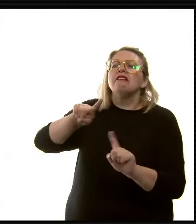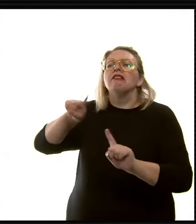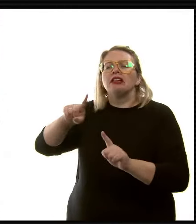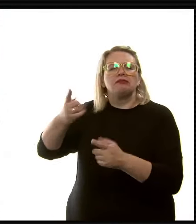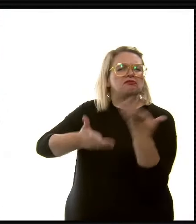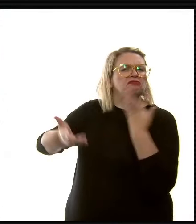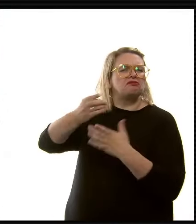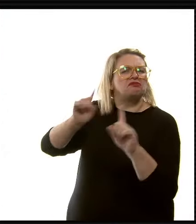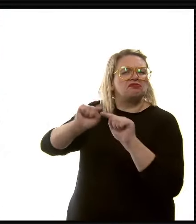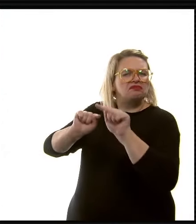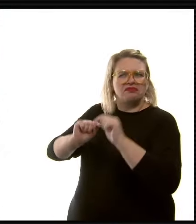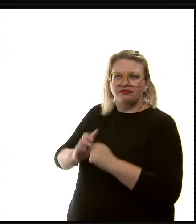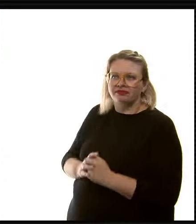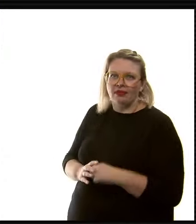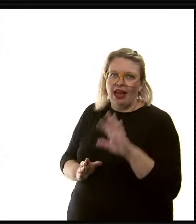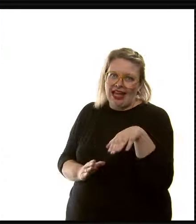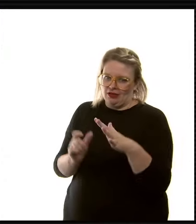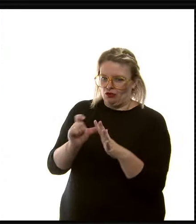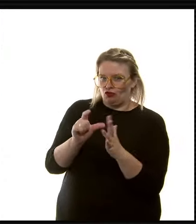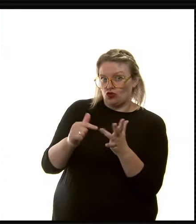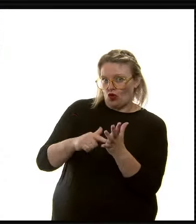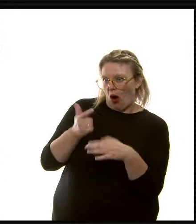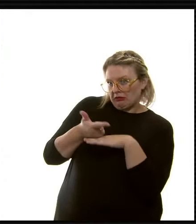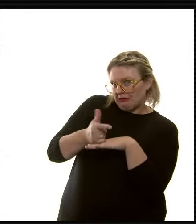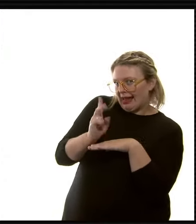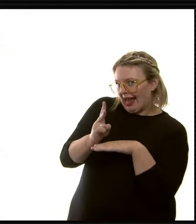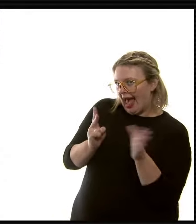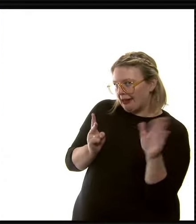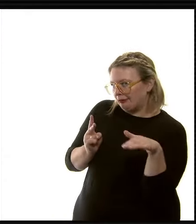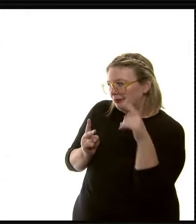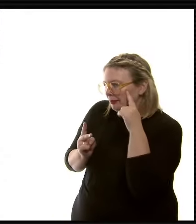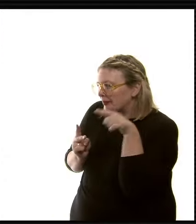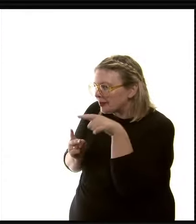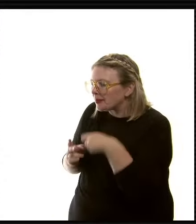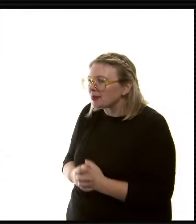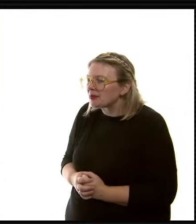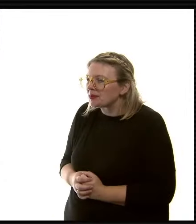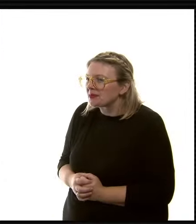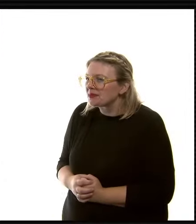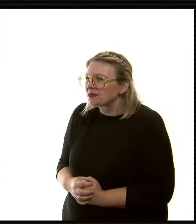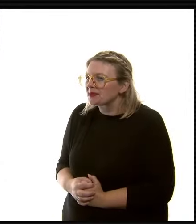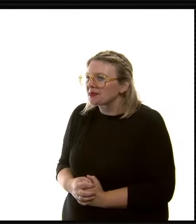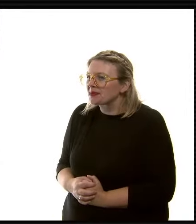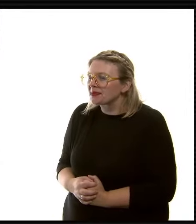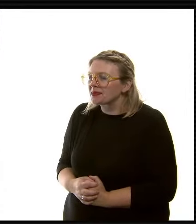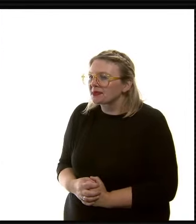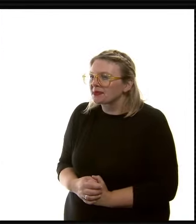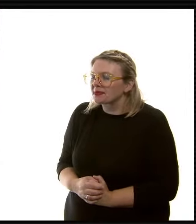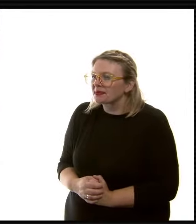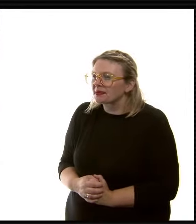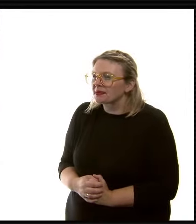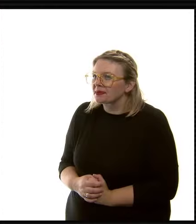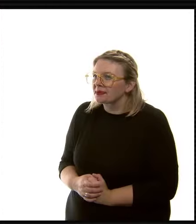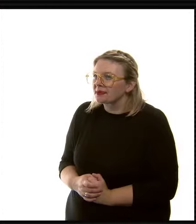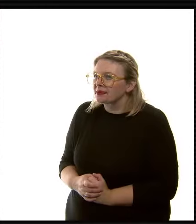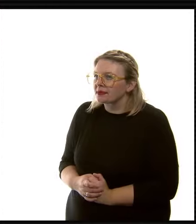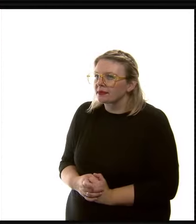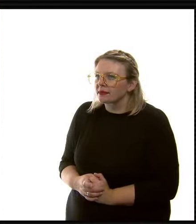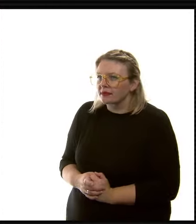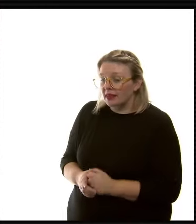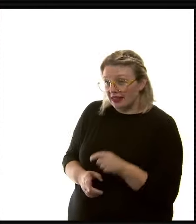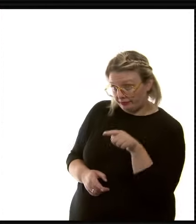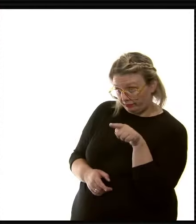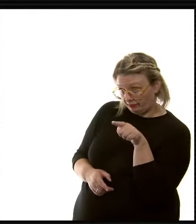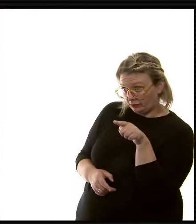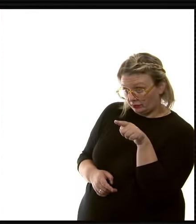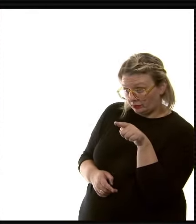think so. Let's get Dot back out here and let's go through this beautiful set. All right, yeah. So you want to start back here? Let's start on the back. So we have